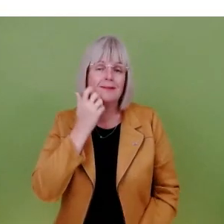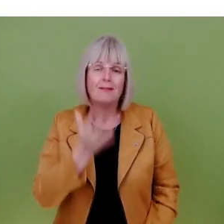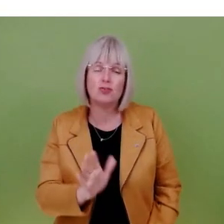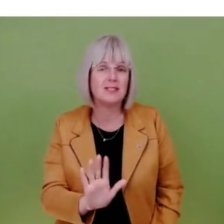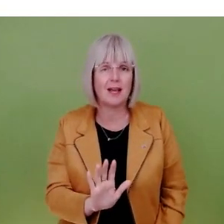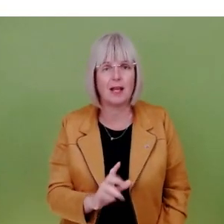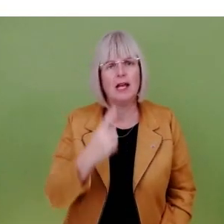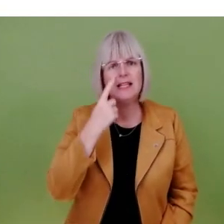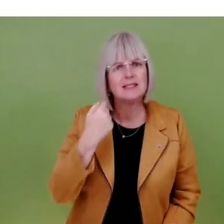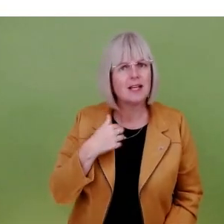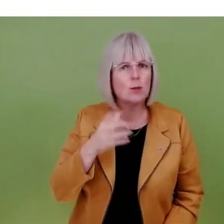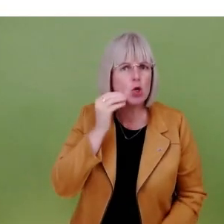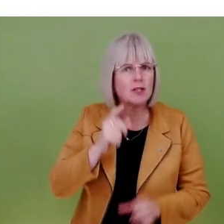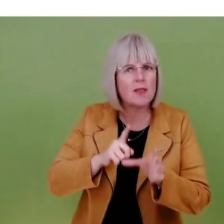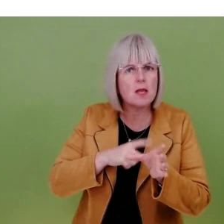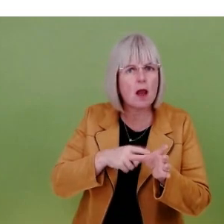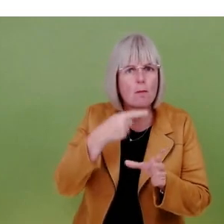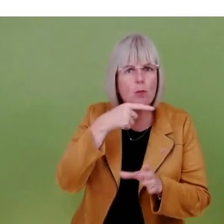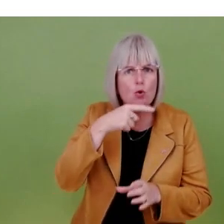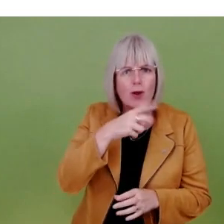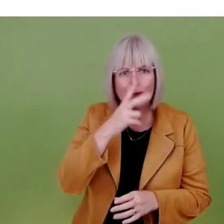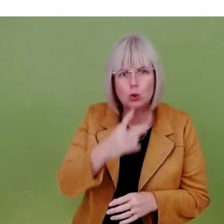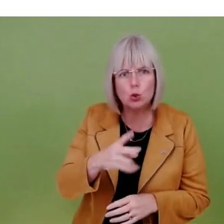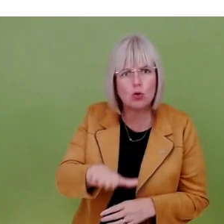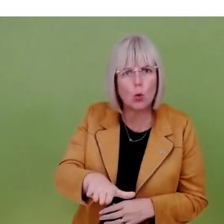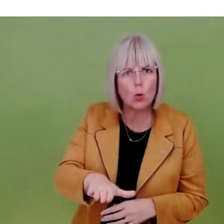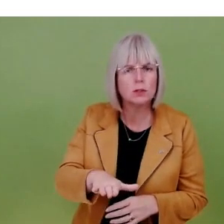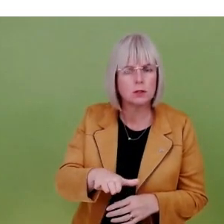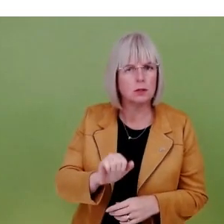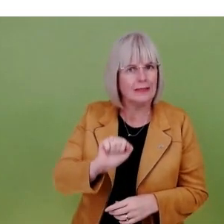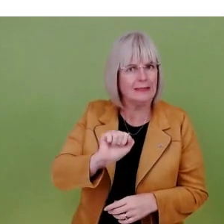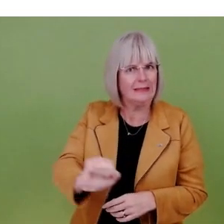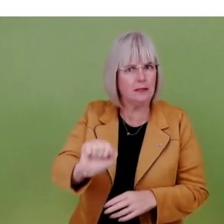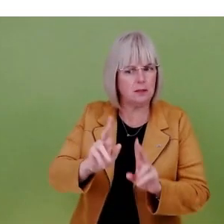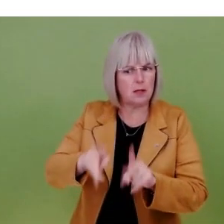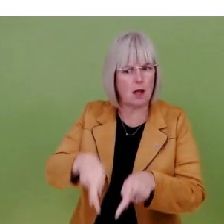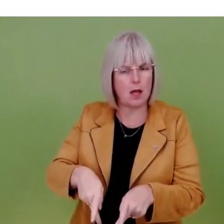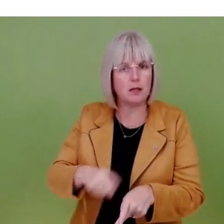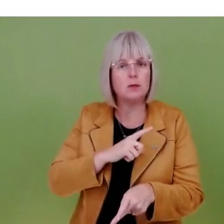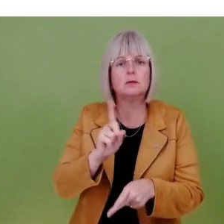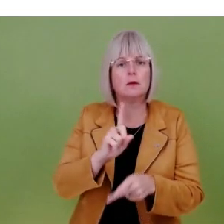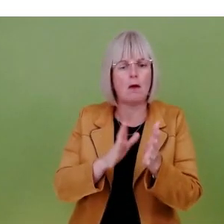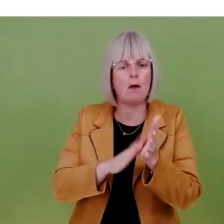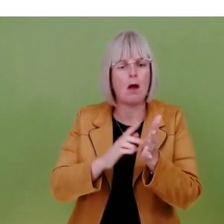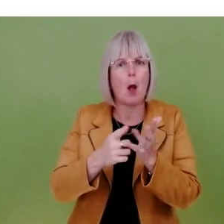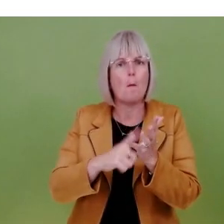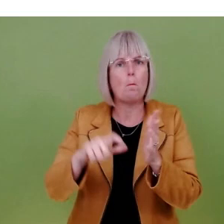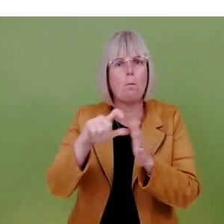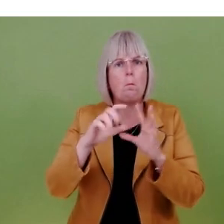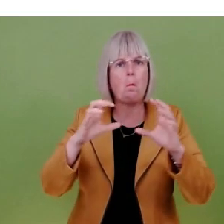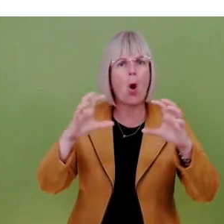that young boy who died, and the BABCP wrote a statement on that because of mold in a flat. You know, there's